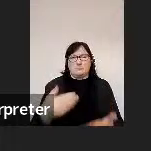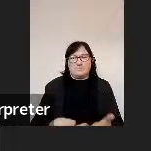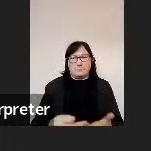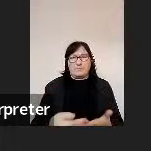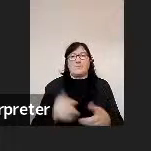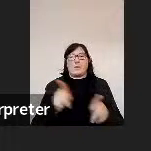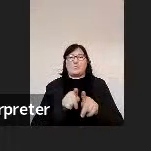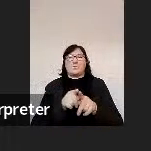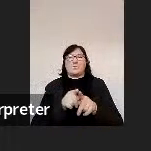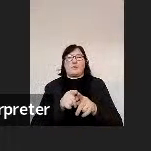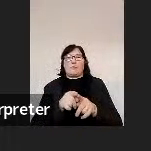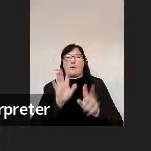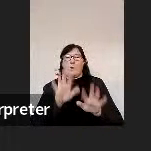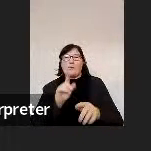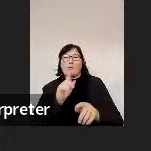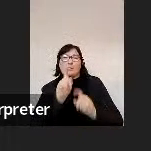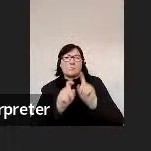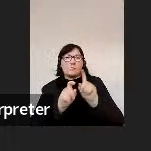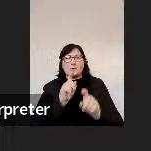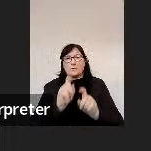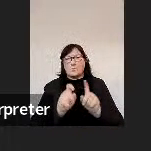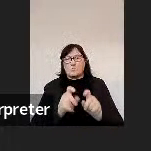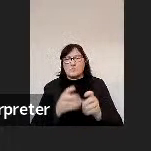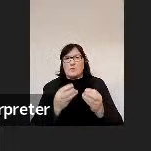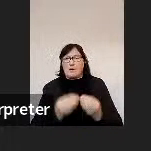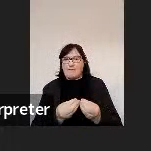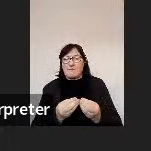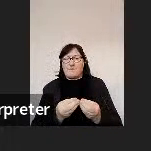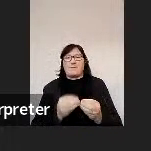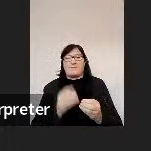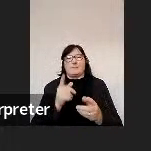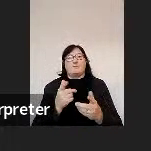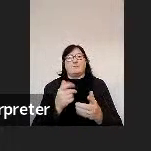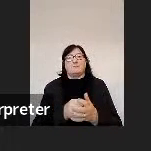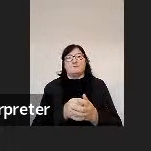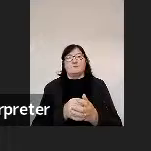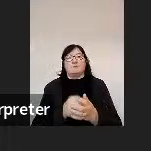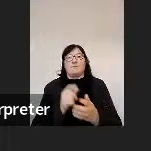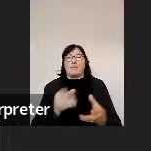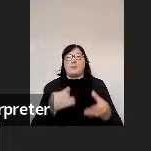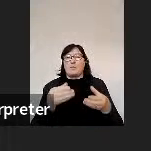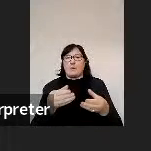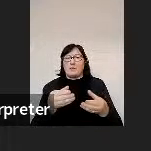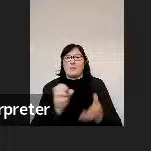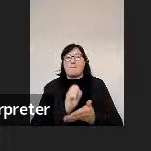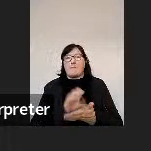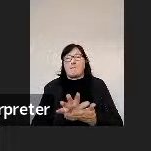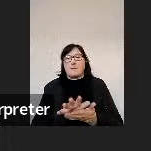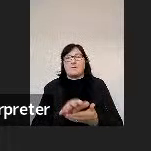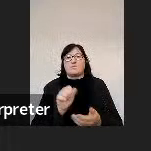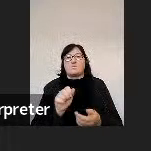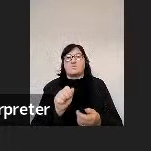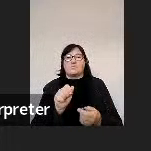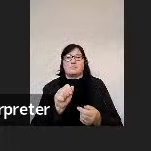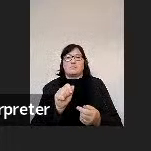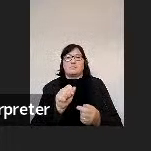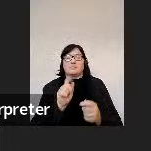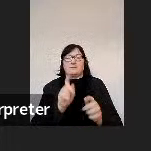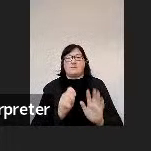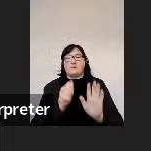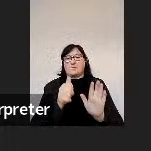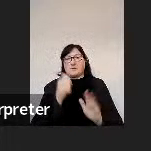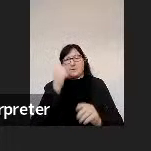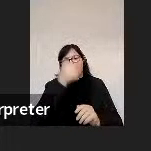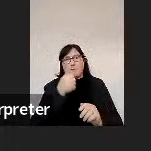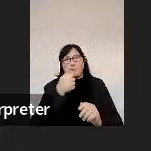very same, you'll also find documents that we published again on 16 April 2020 that